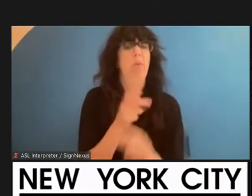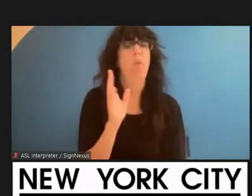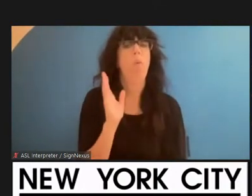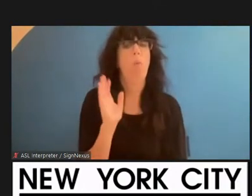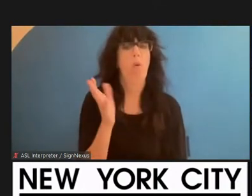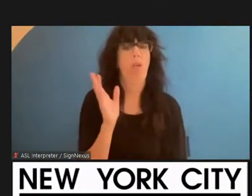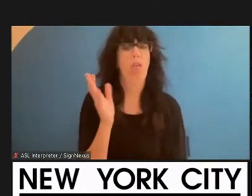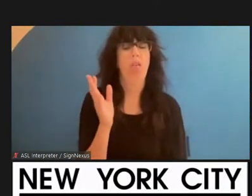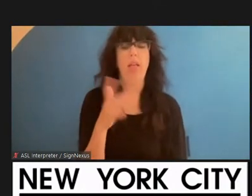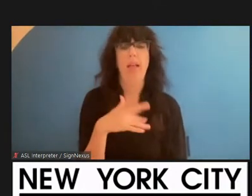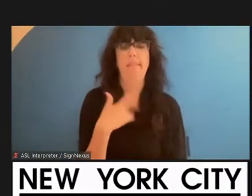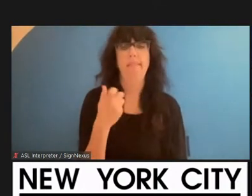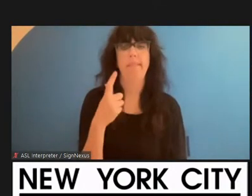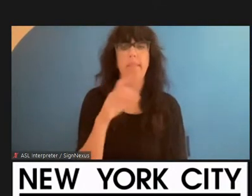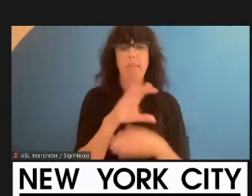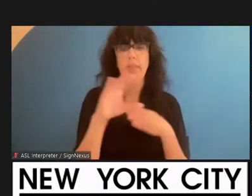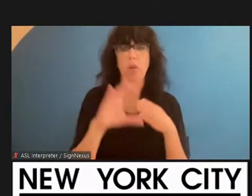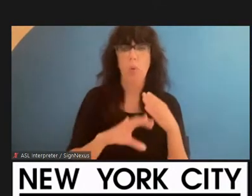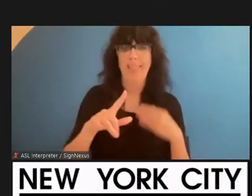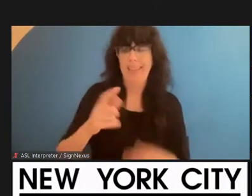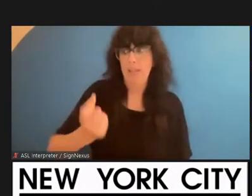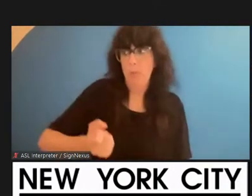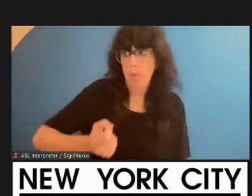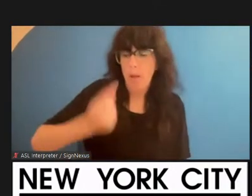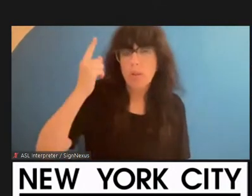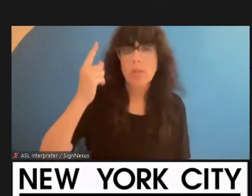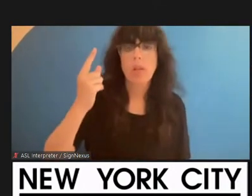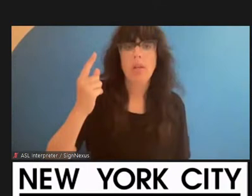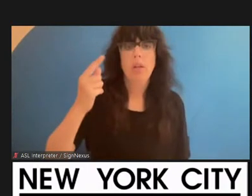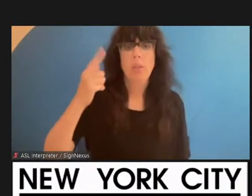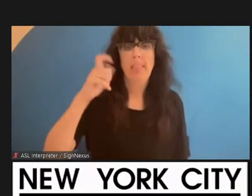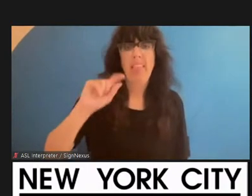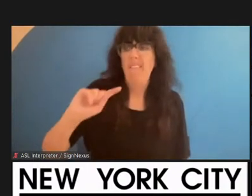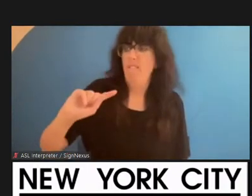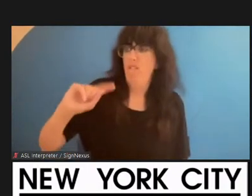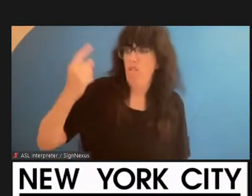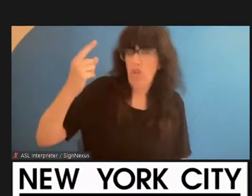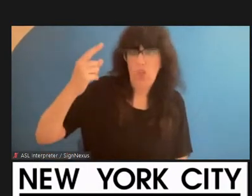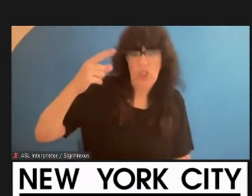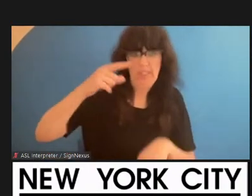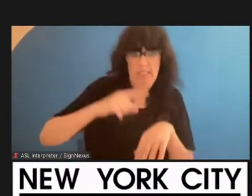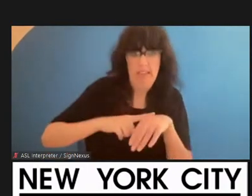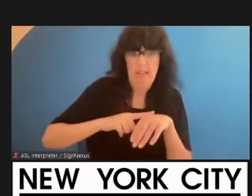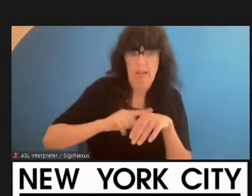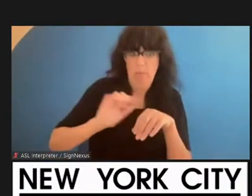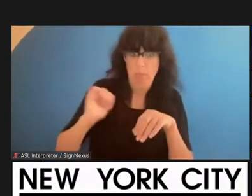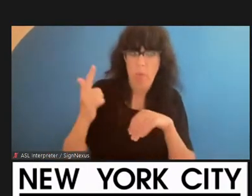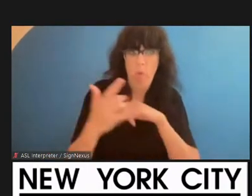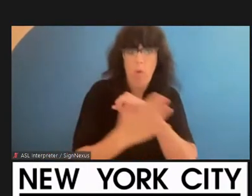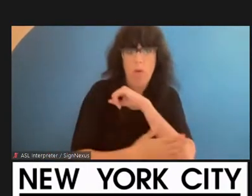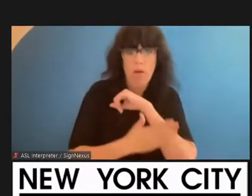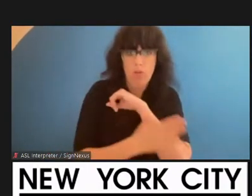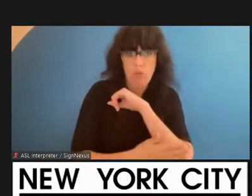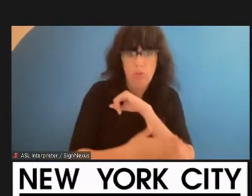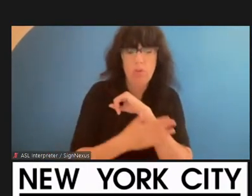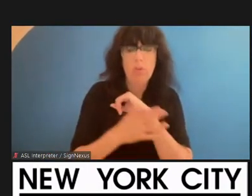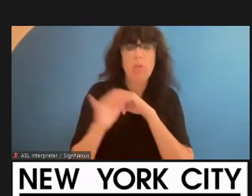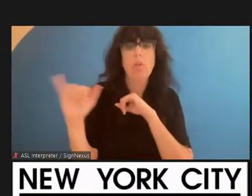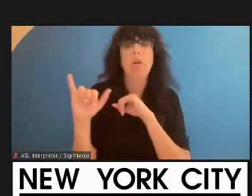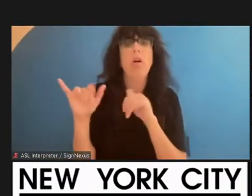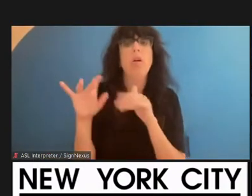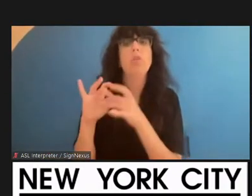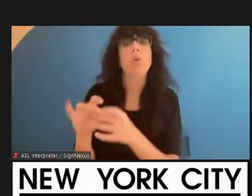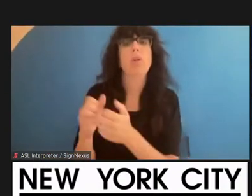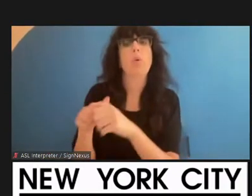consequences need to be understood considering that this is the first in the nation type program also as it relates to congestion in